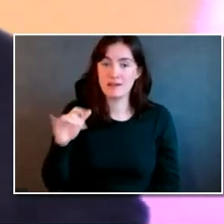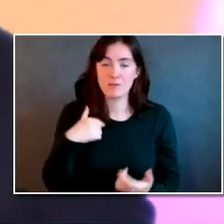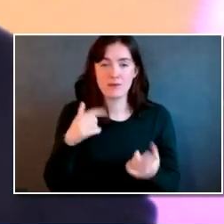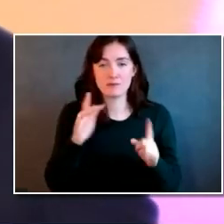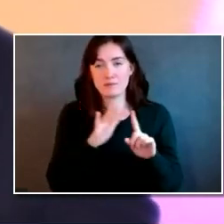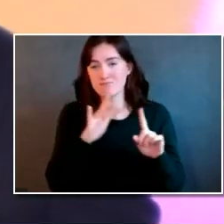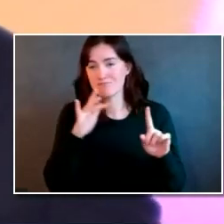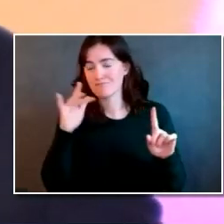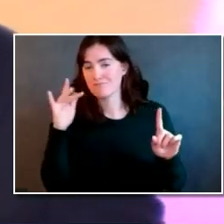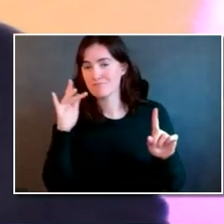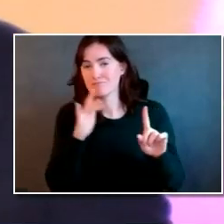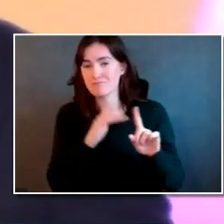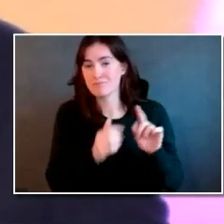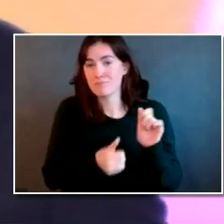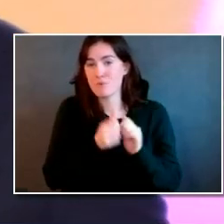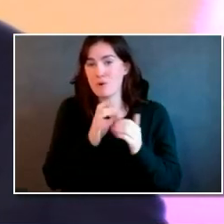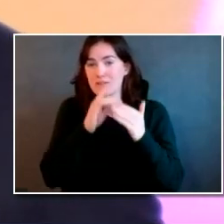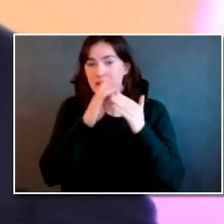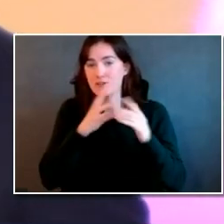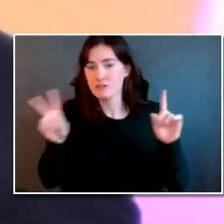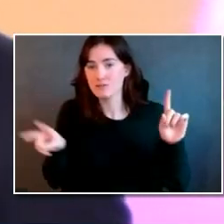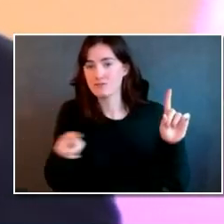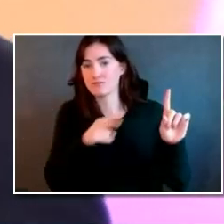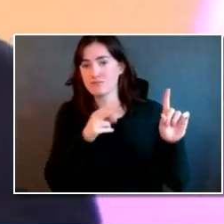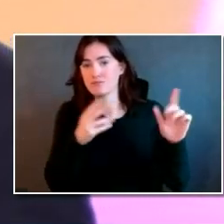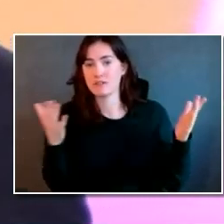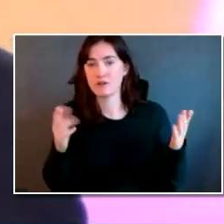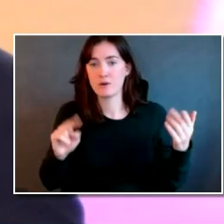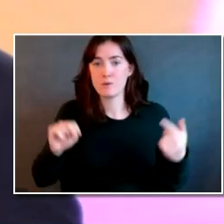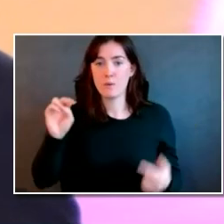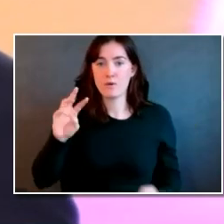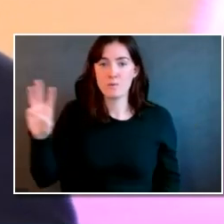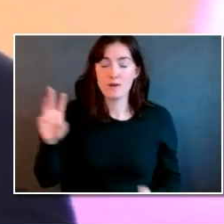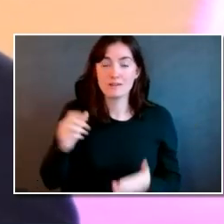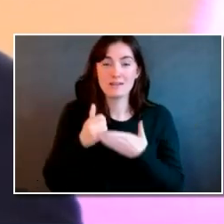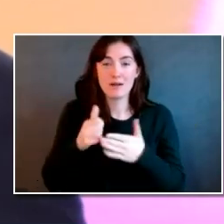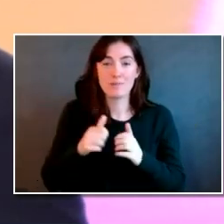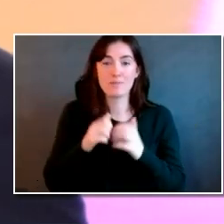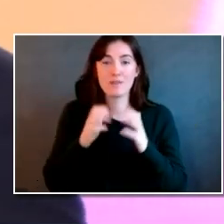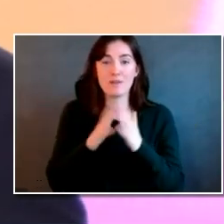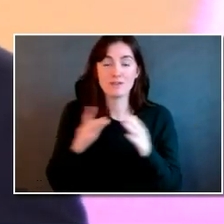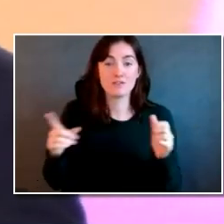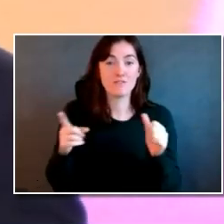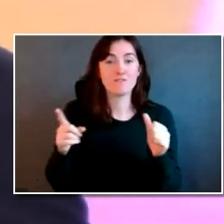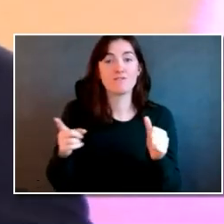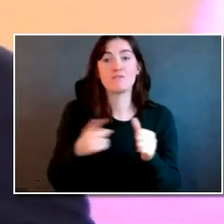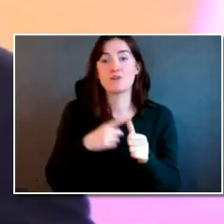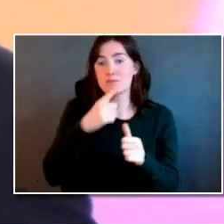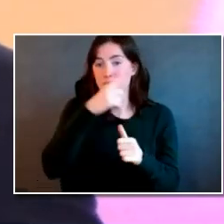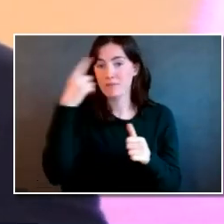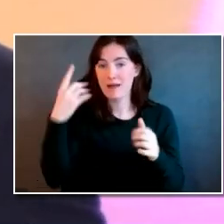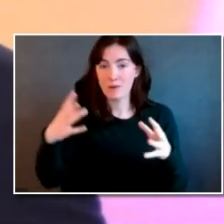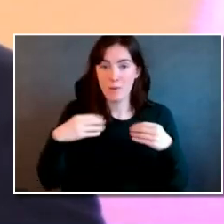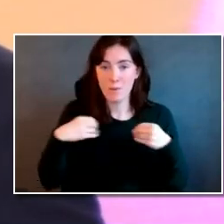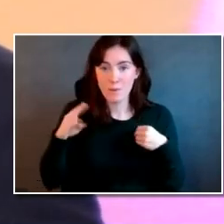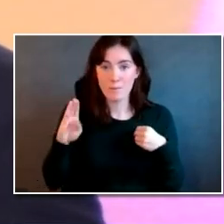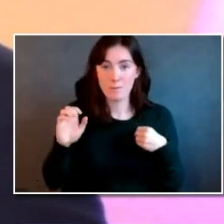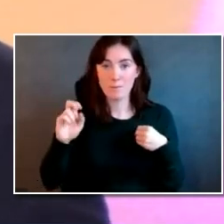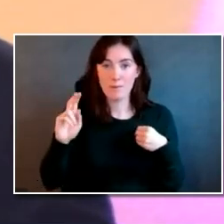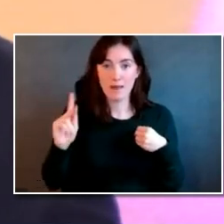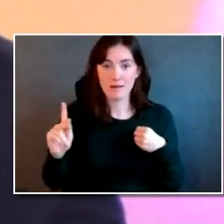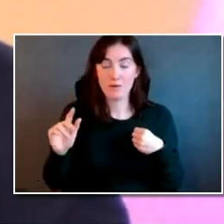in the Northwest. He helped launch the Seattle's first Black-owned bank after local banks restricted loans